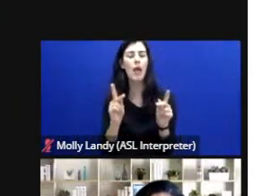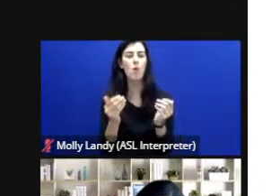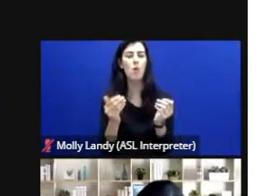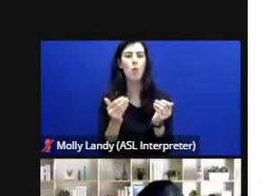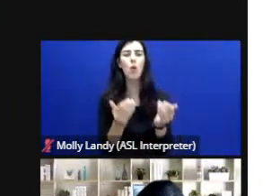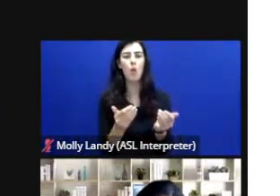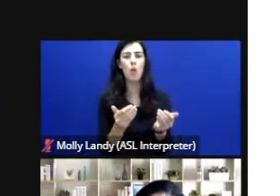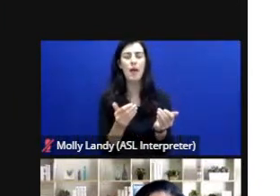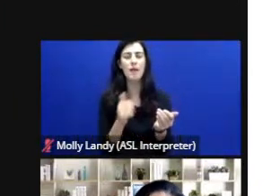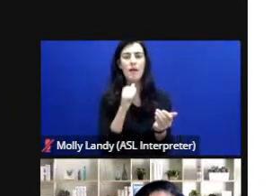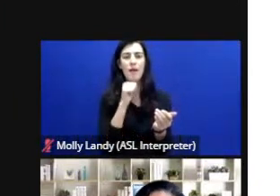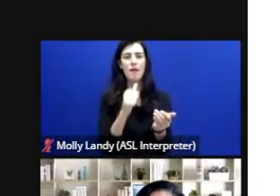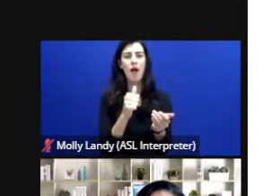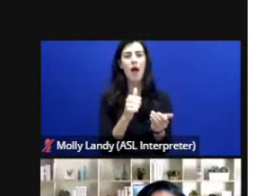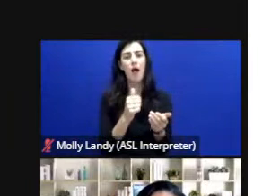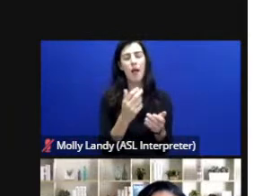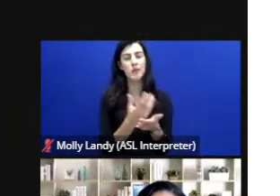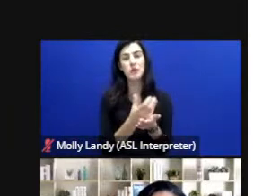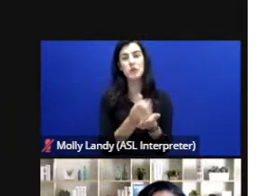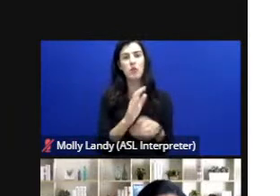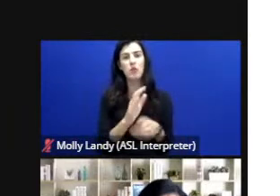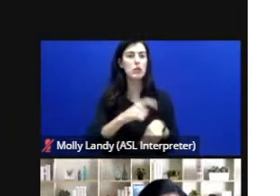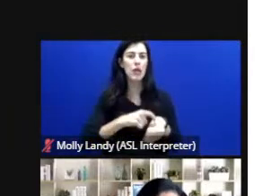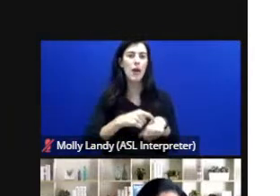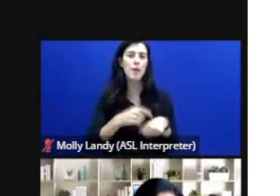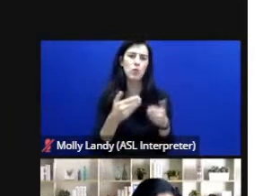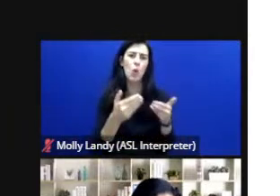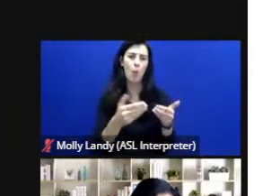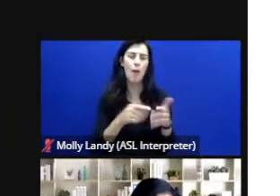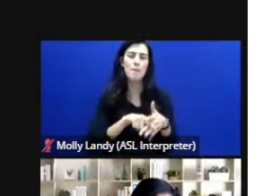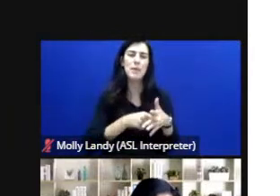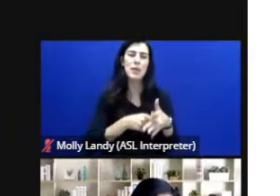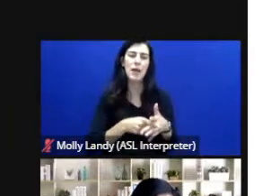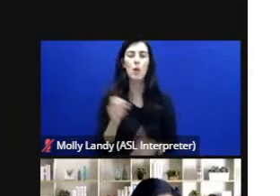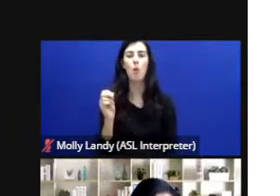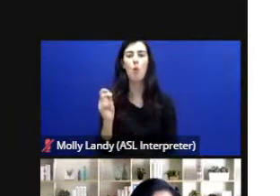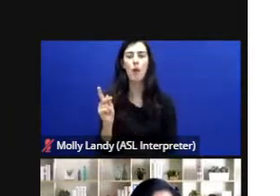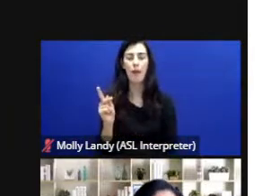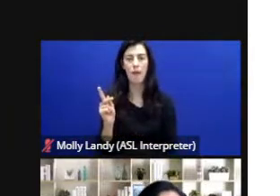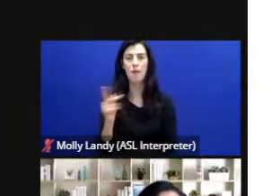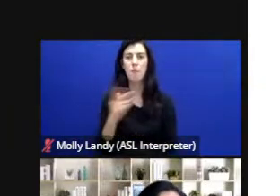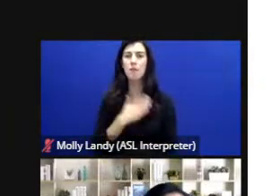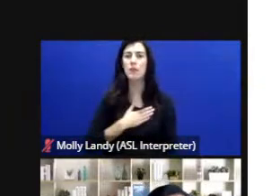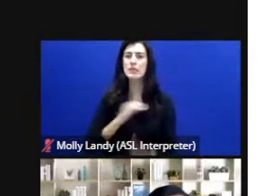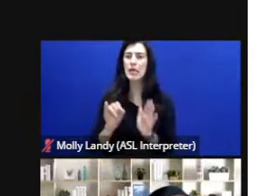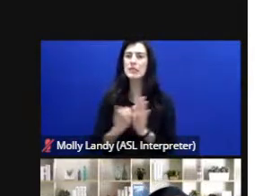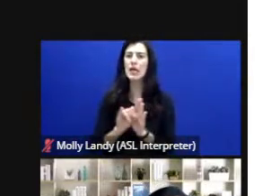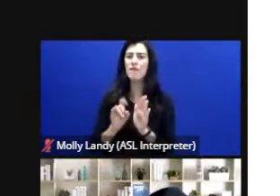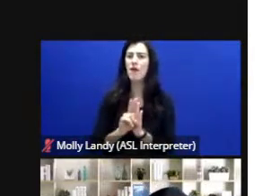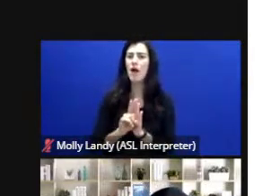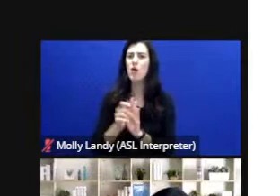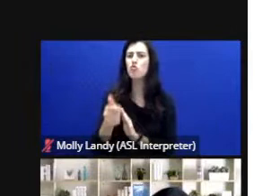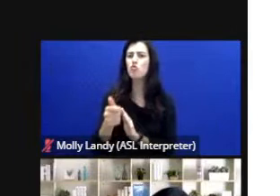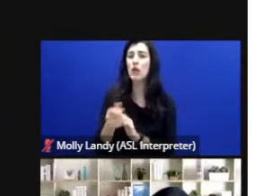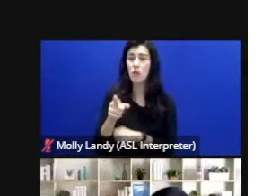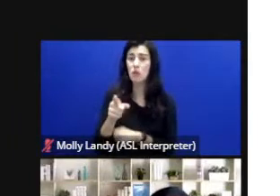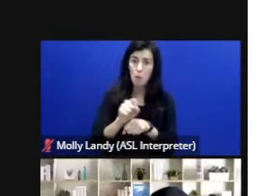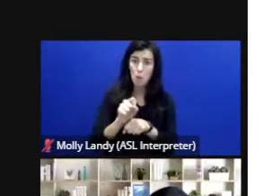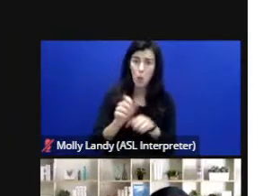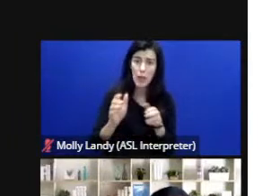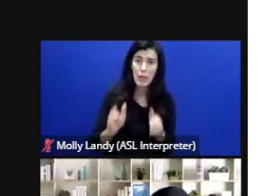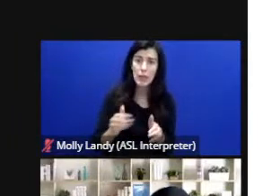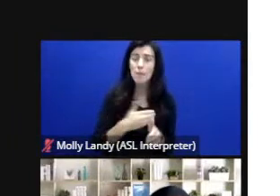not use up your time, but go ahead and begin. Okay. And if you could identify yourself, if you're an employee or member of the